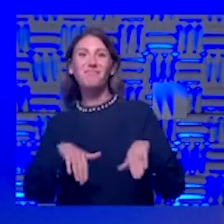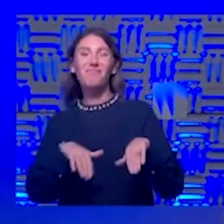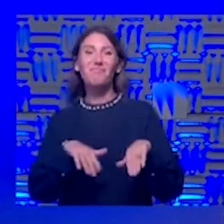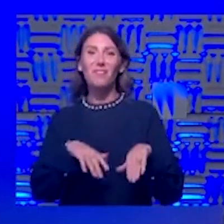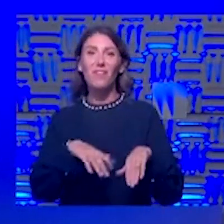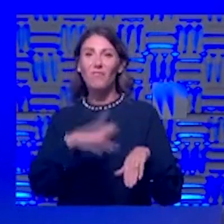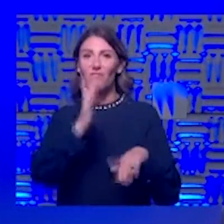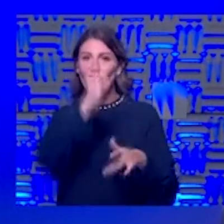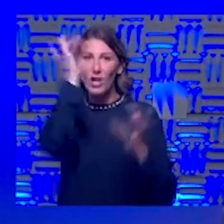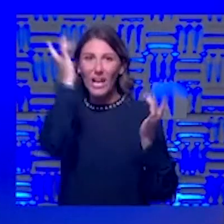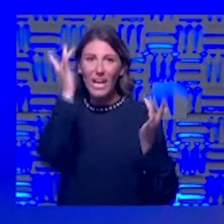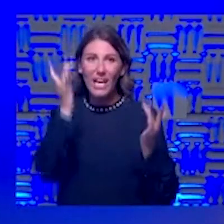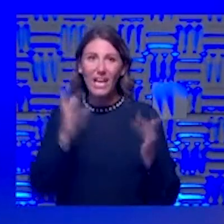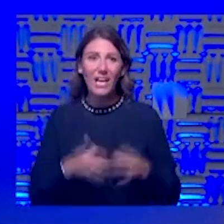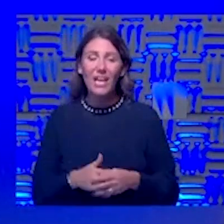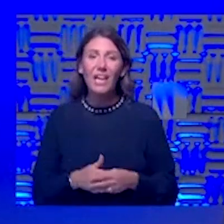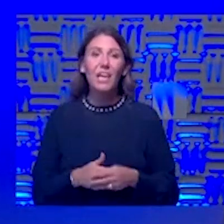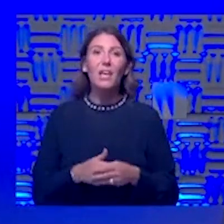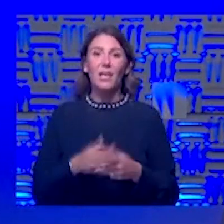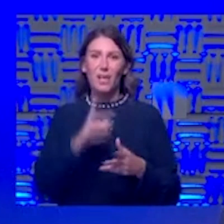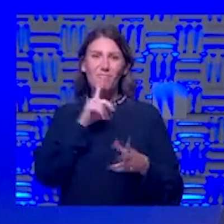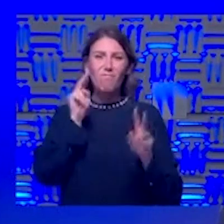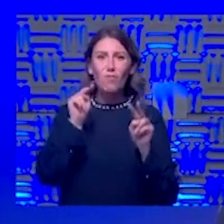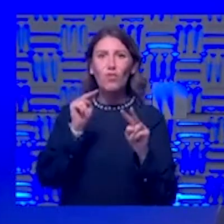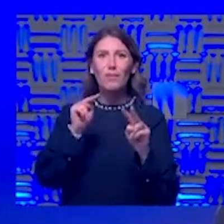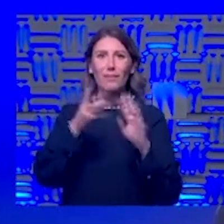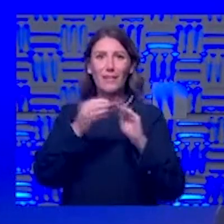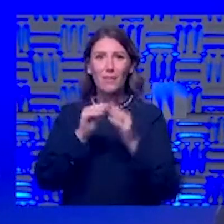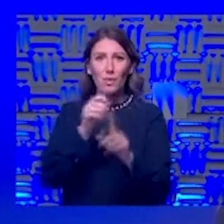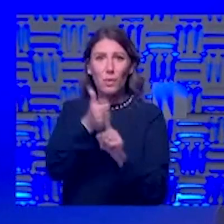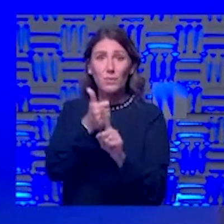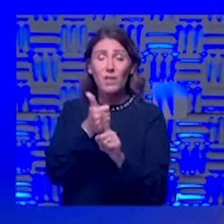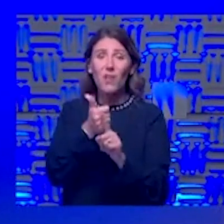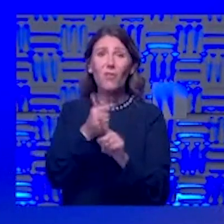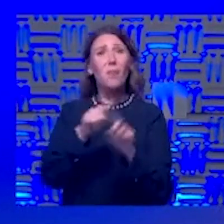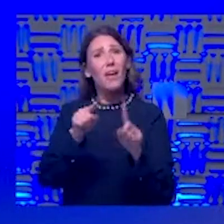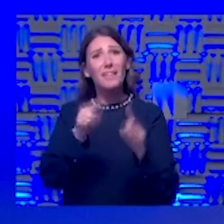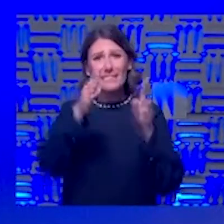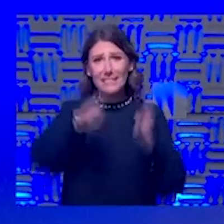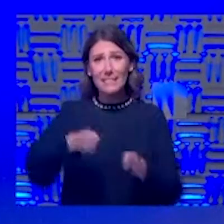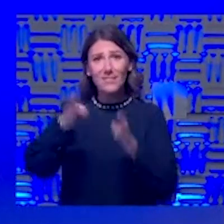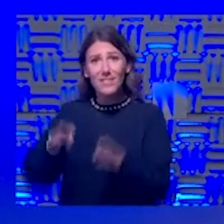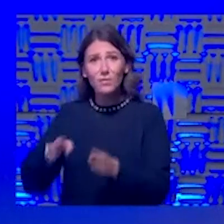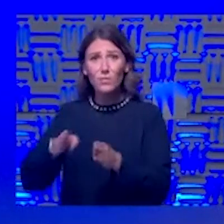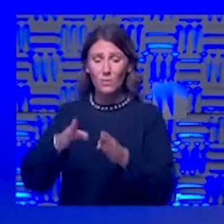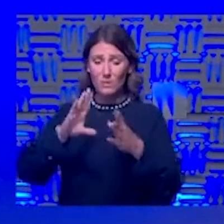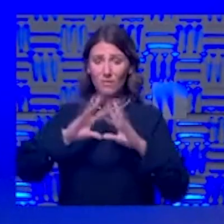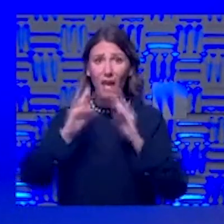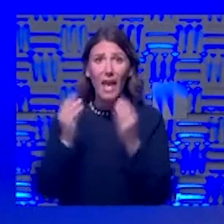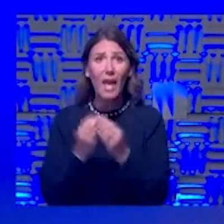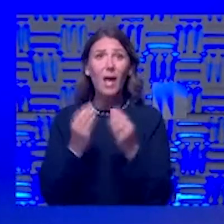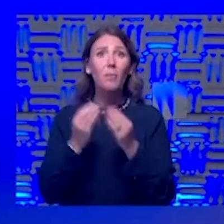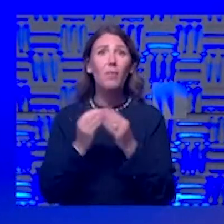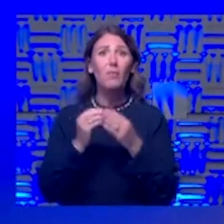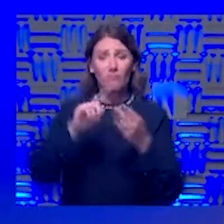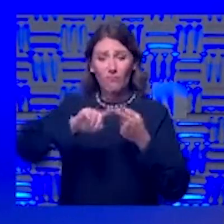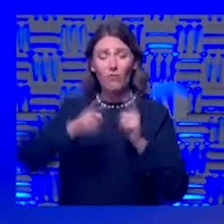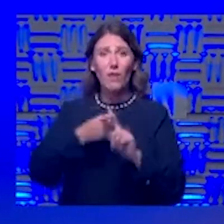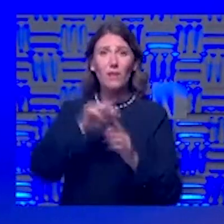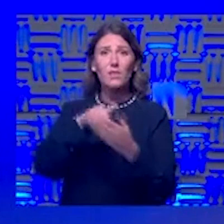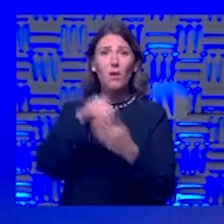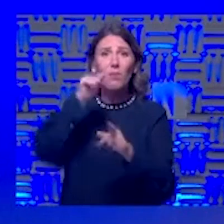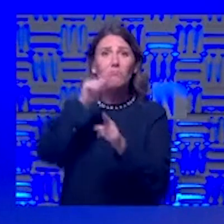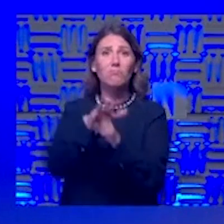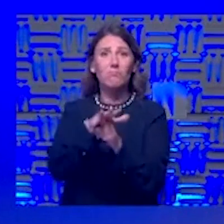numbers themselves. We know that it's individuals and loved ones that are getting infected. And so really the main points, the main education